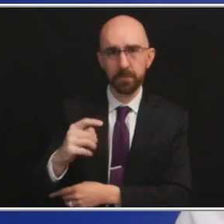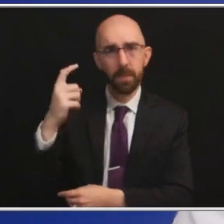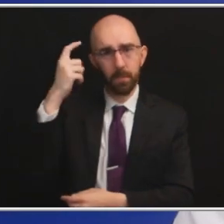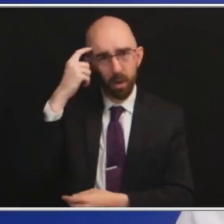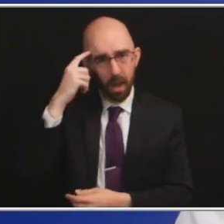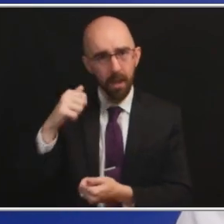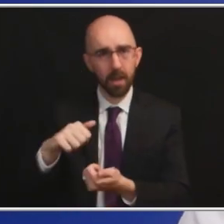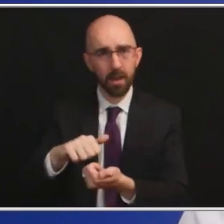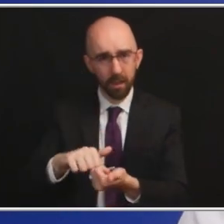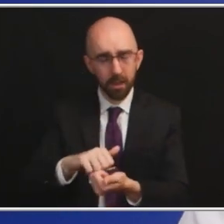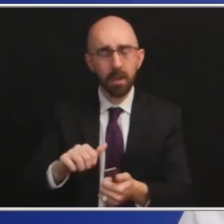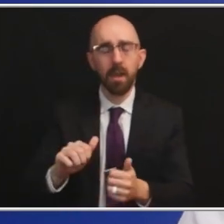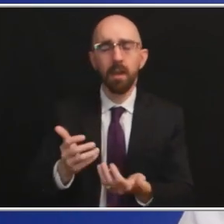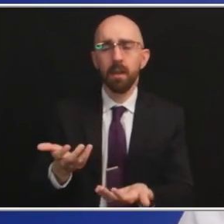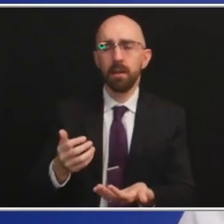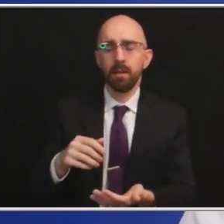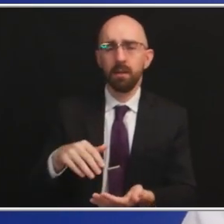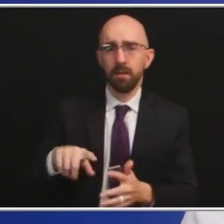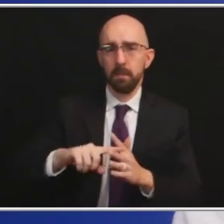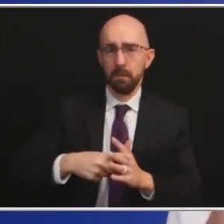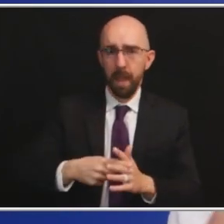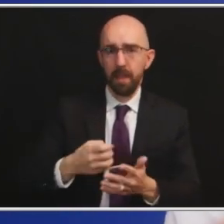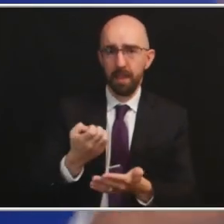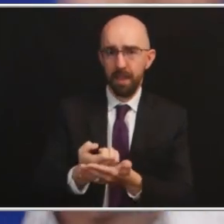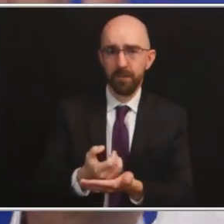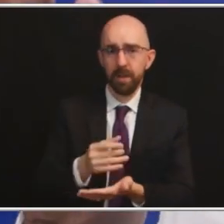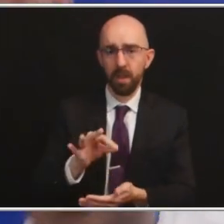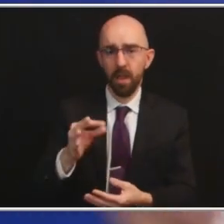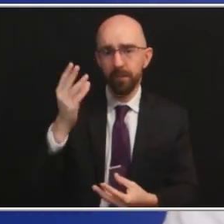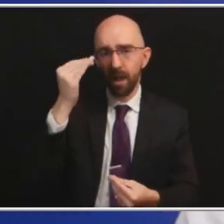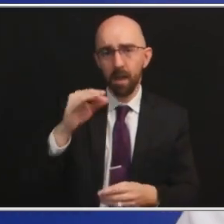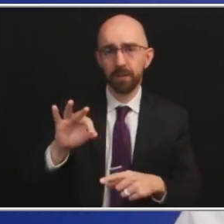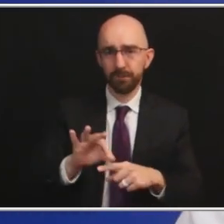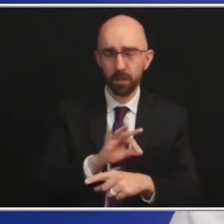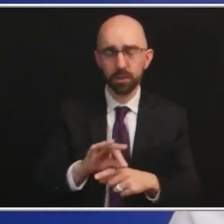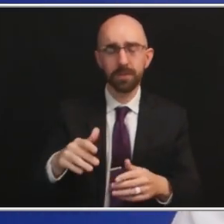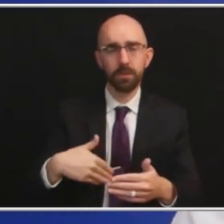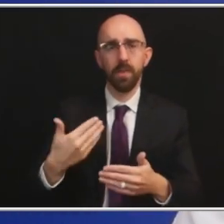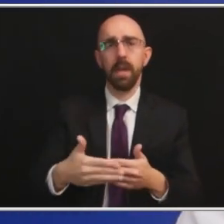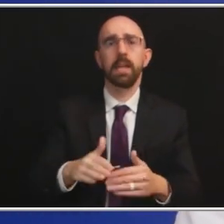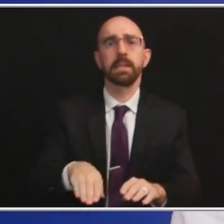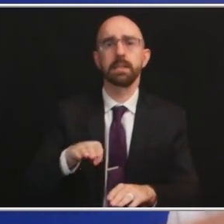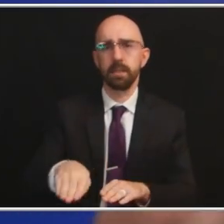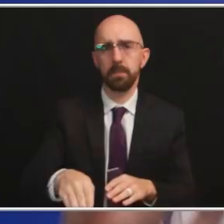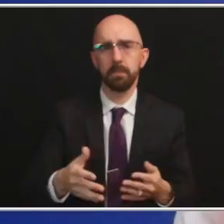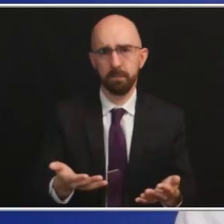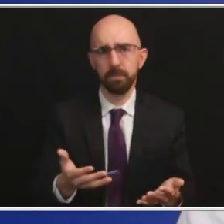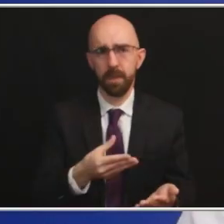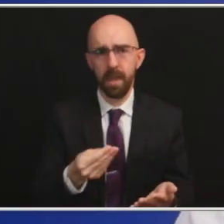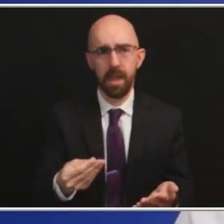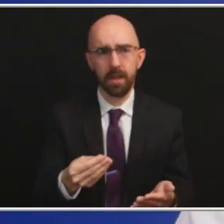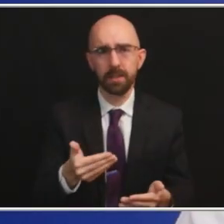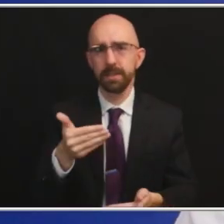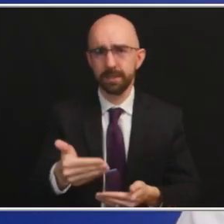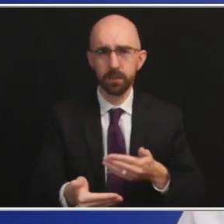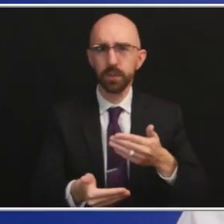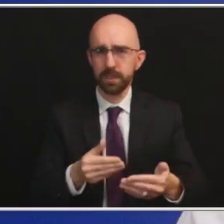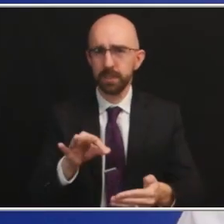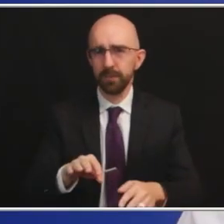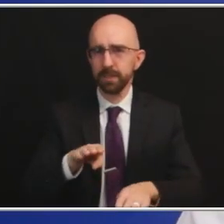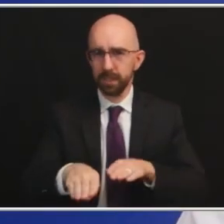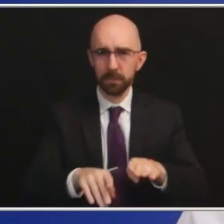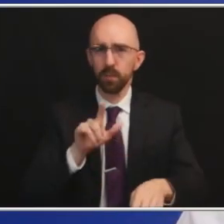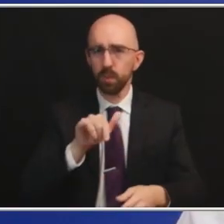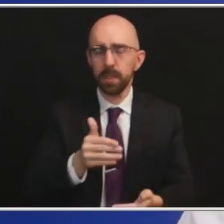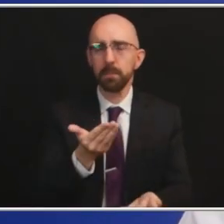some pilot evidence of cognitive function to take the next big step. And it's a series of steps to really prove something,